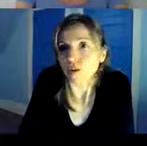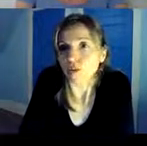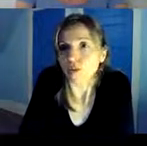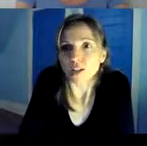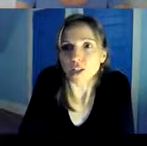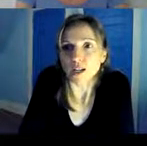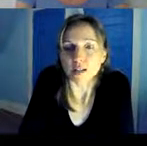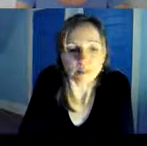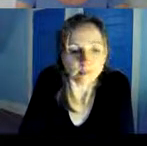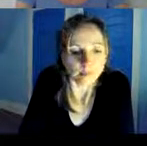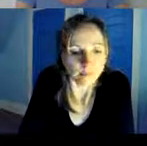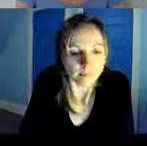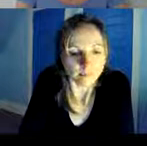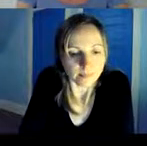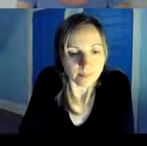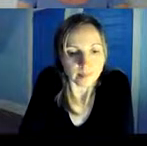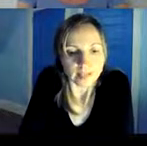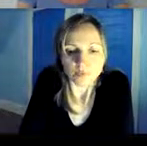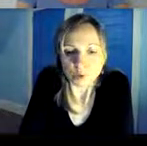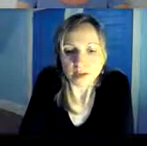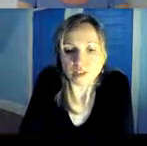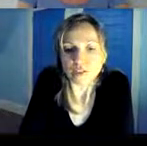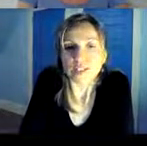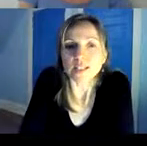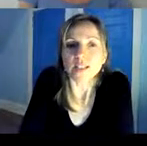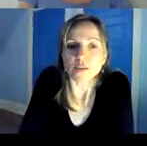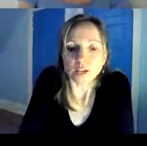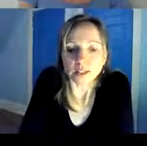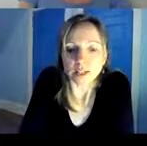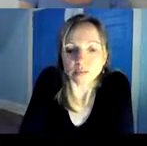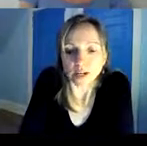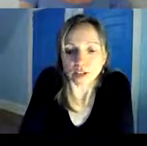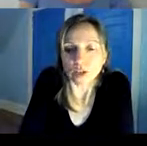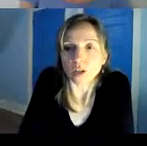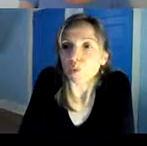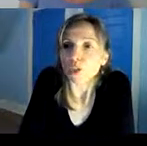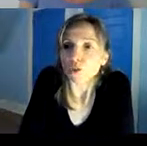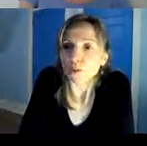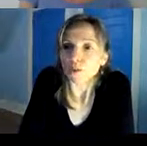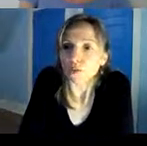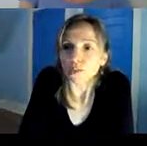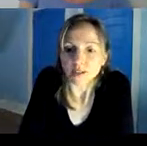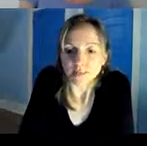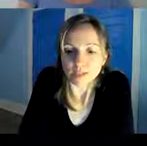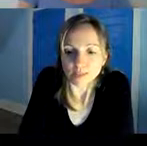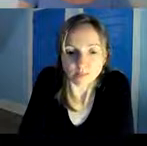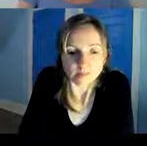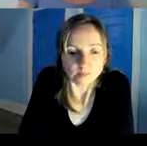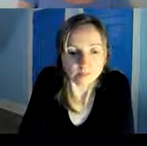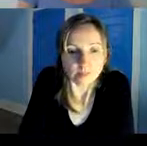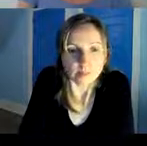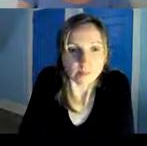ability to grow in dry shade. It has few pests or diseases outside its native range, which contributes to its